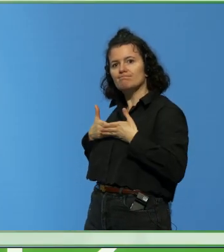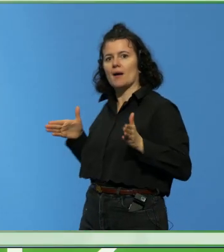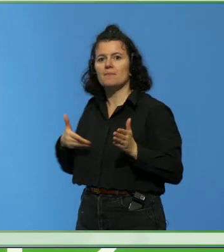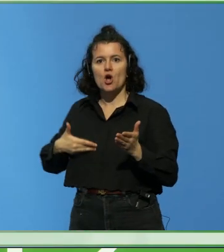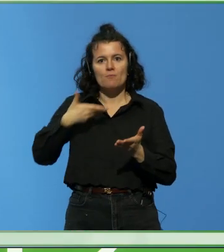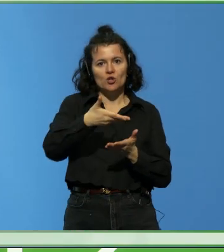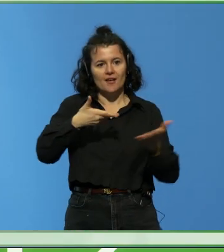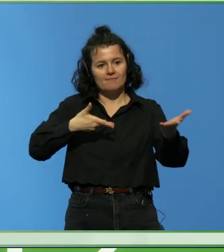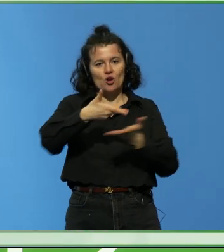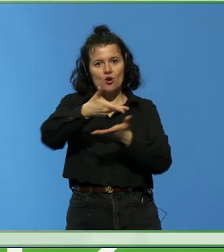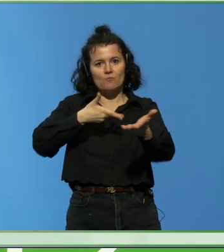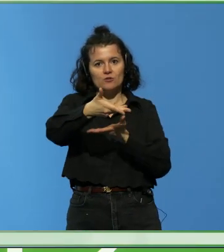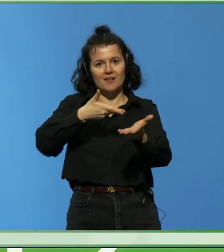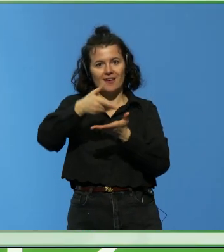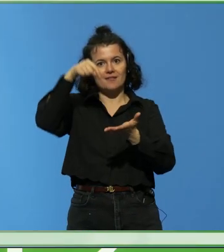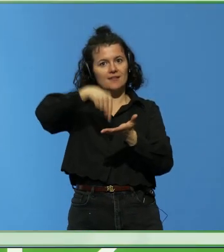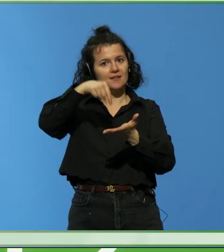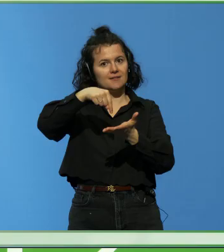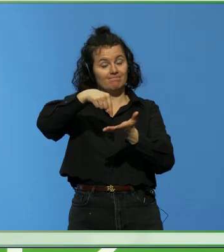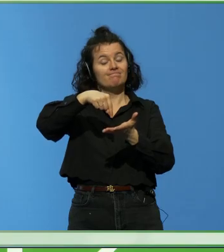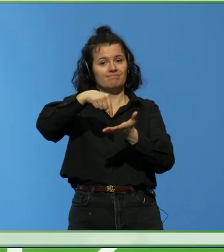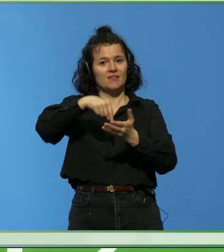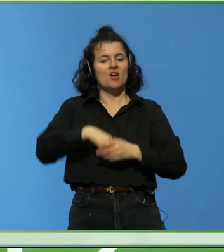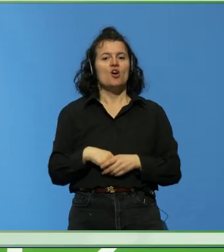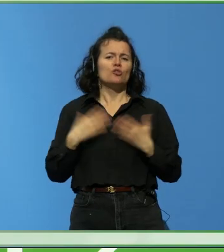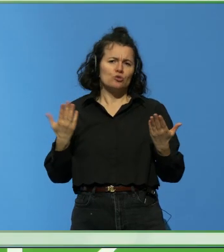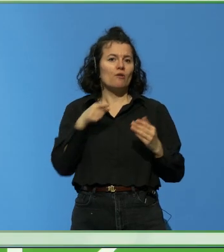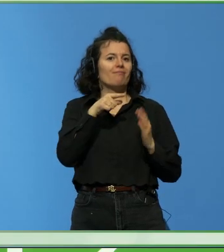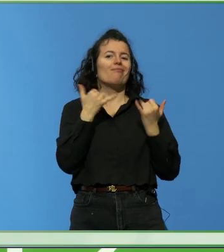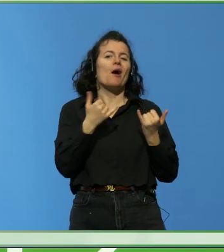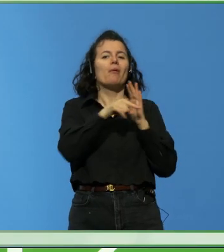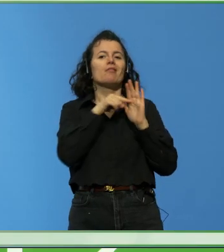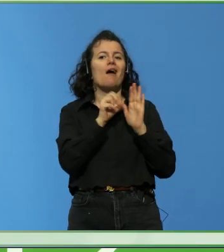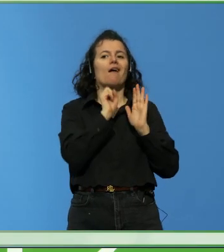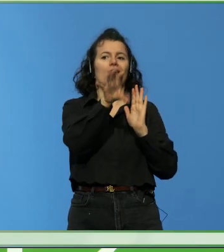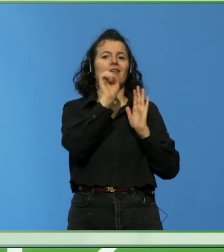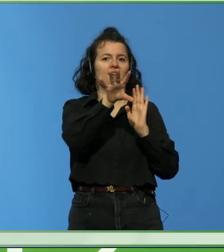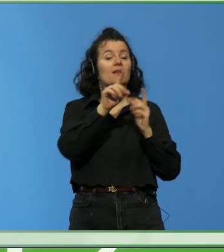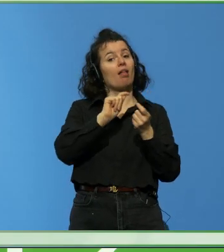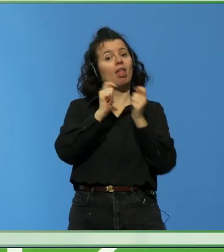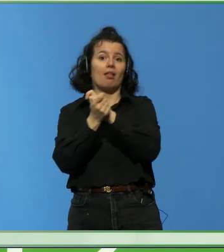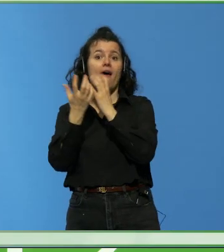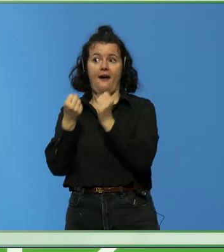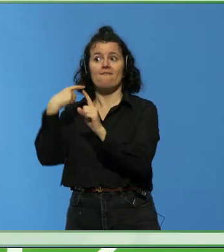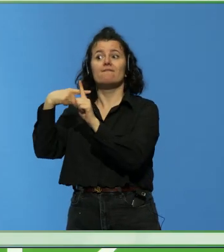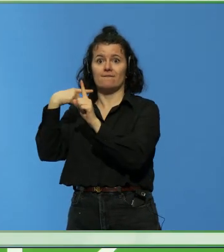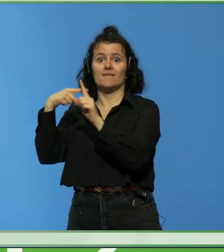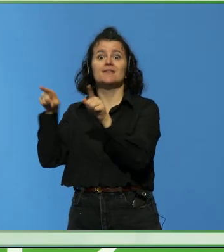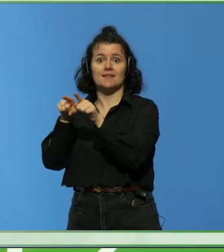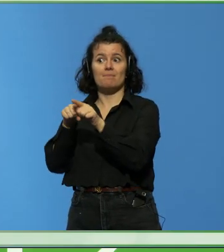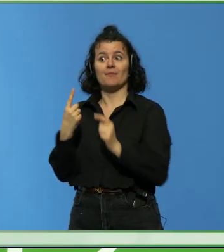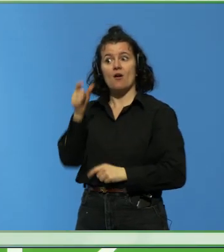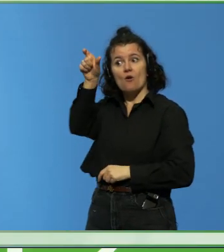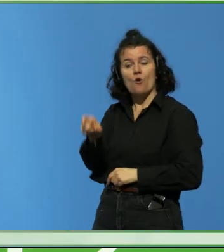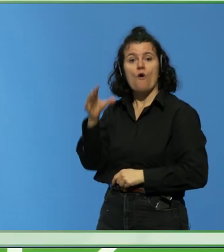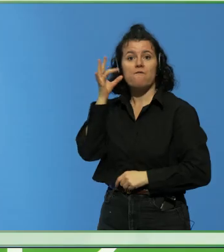out to the examples of good practice, because they do exist. I read an interview about a woman who